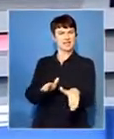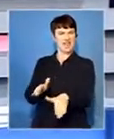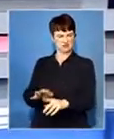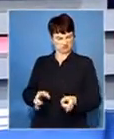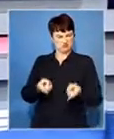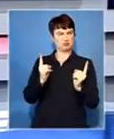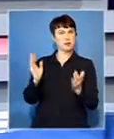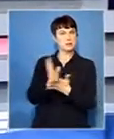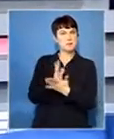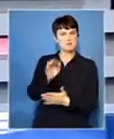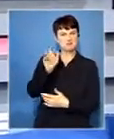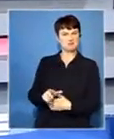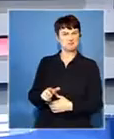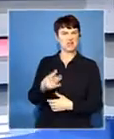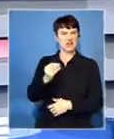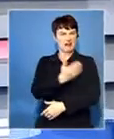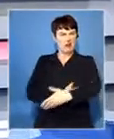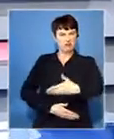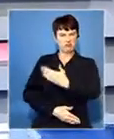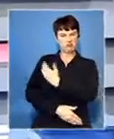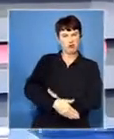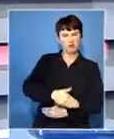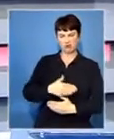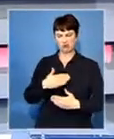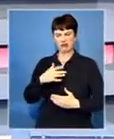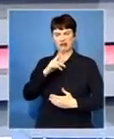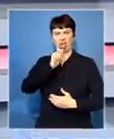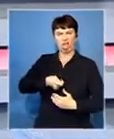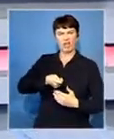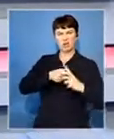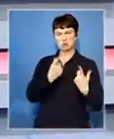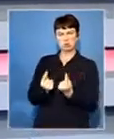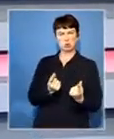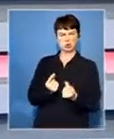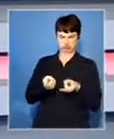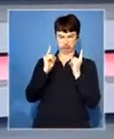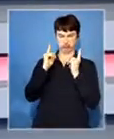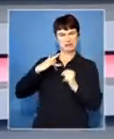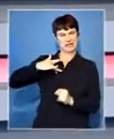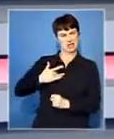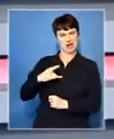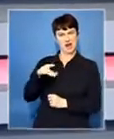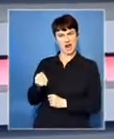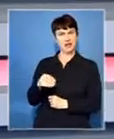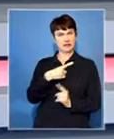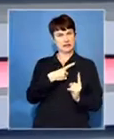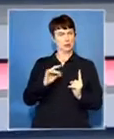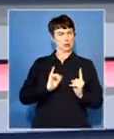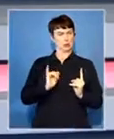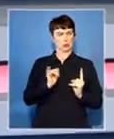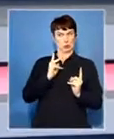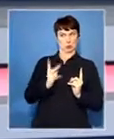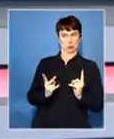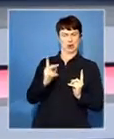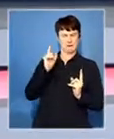brutal. Some of these people were their limbs were cut and so on, and many more people had been injured. It had to stop. And he was